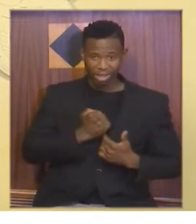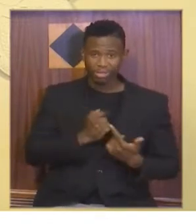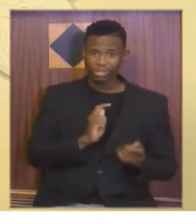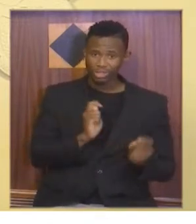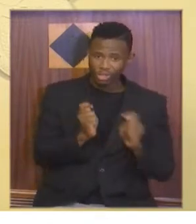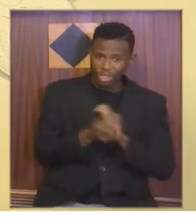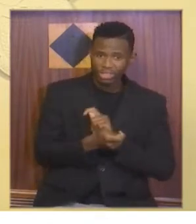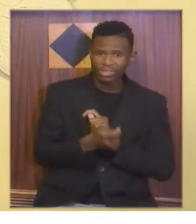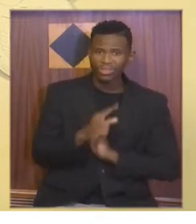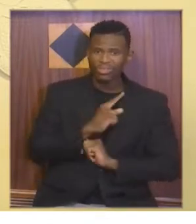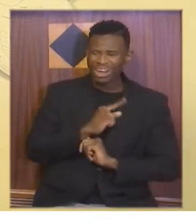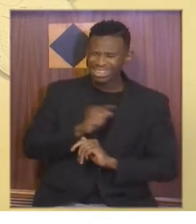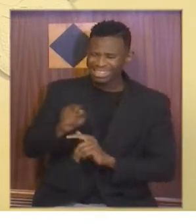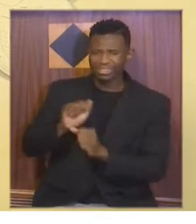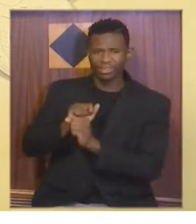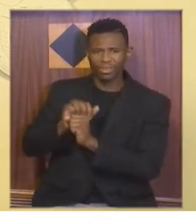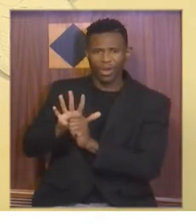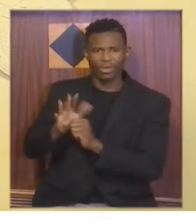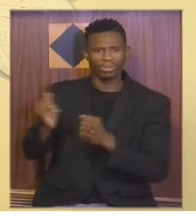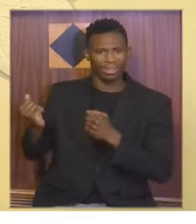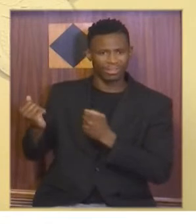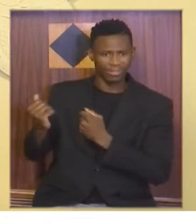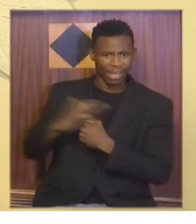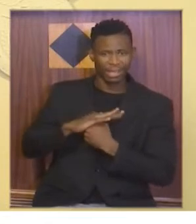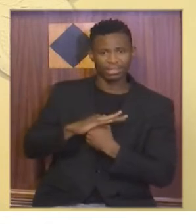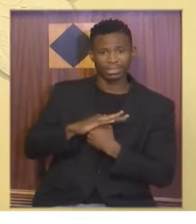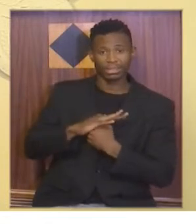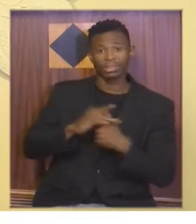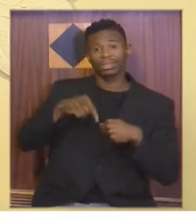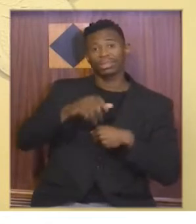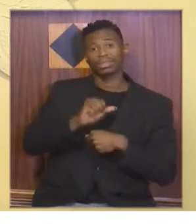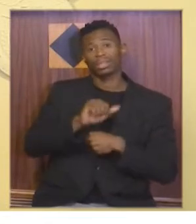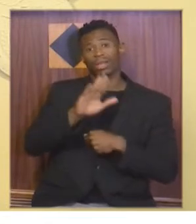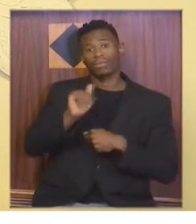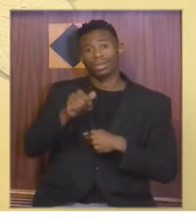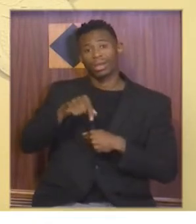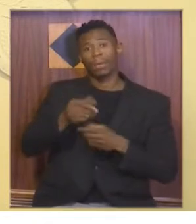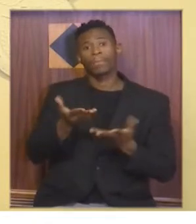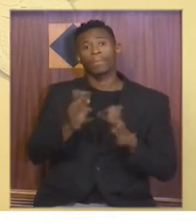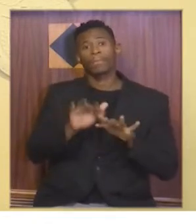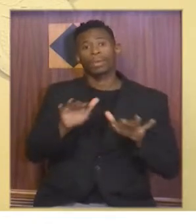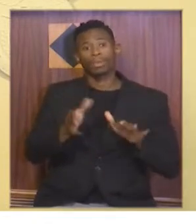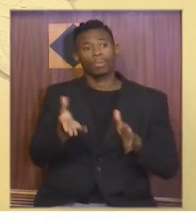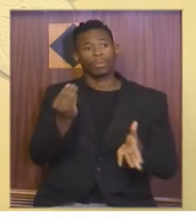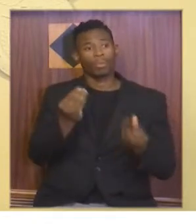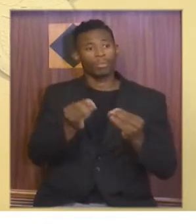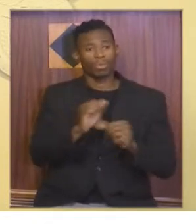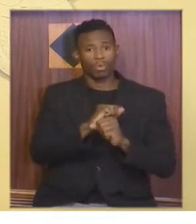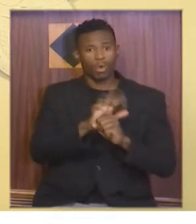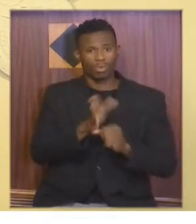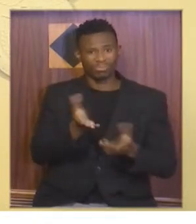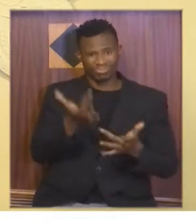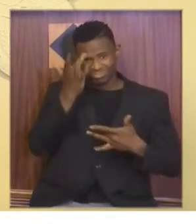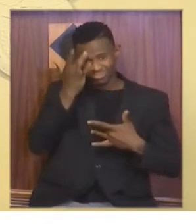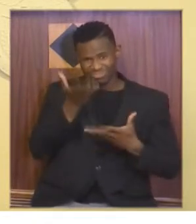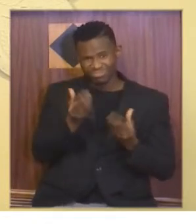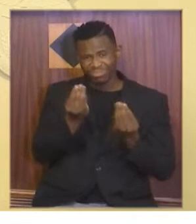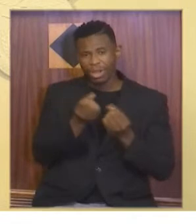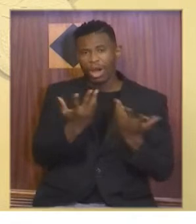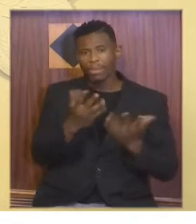South Africa has had more than 3.7 million cases and has recorded